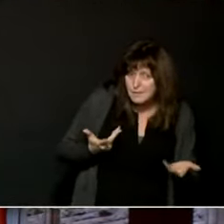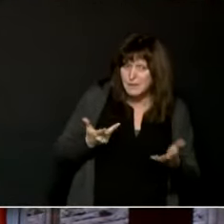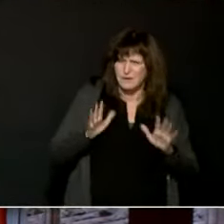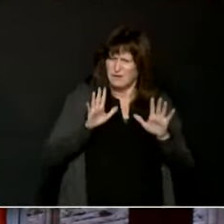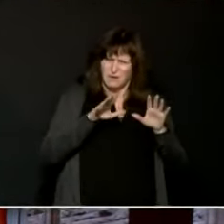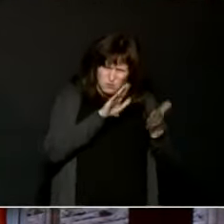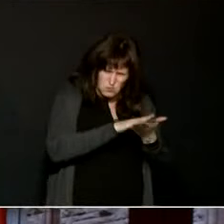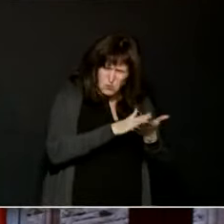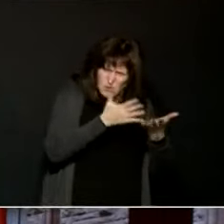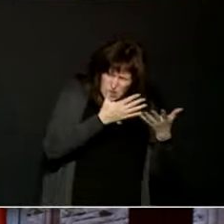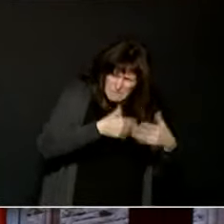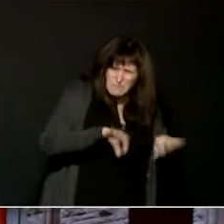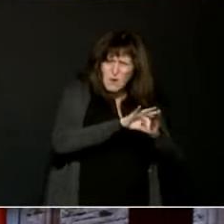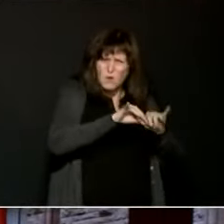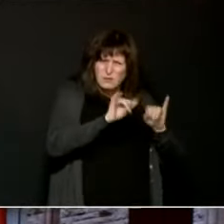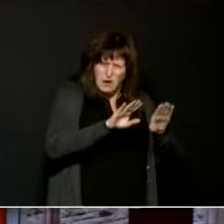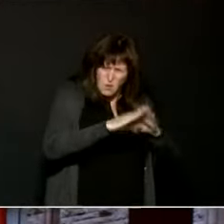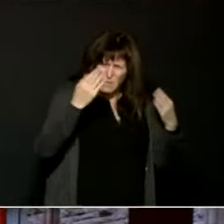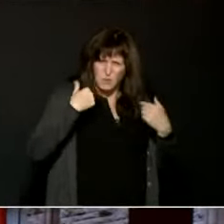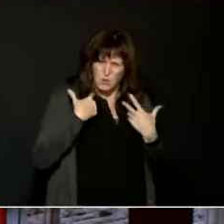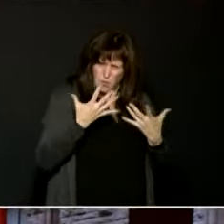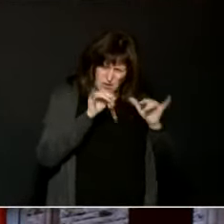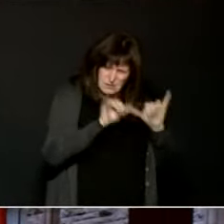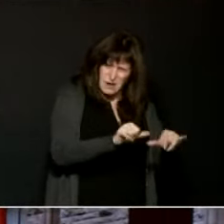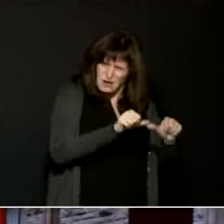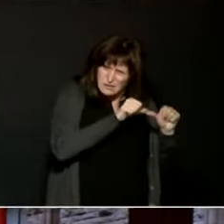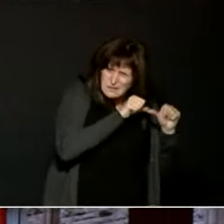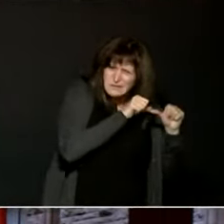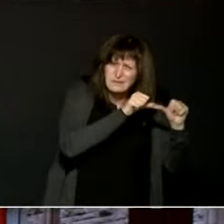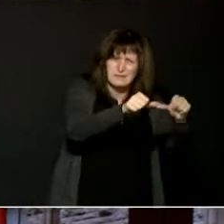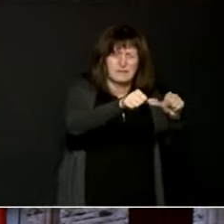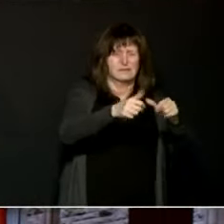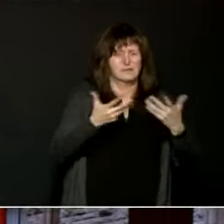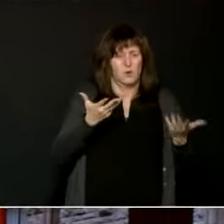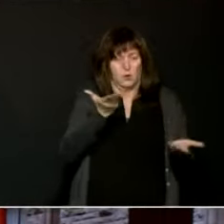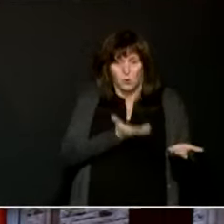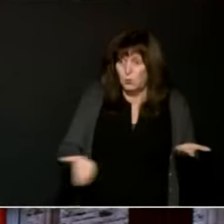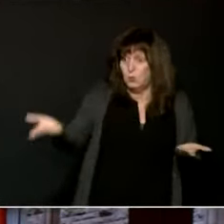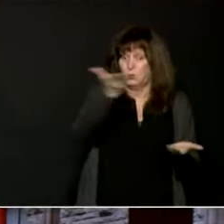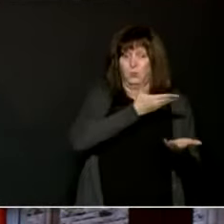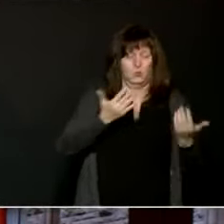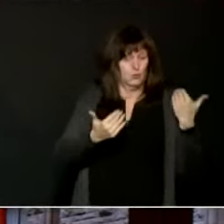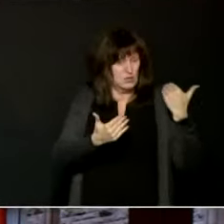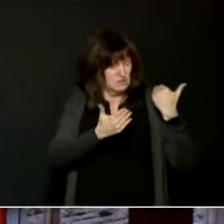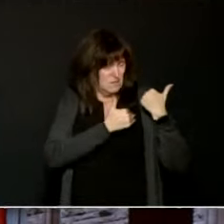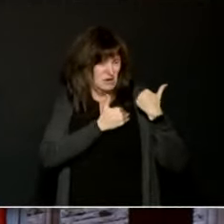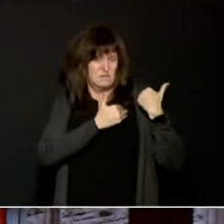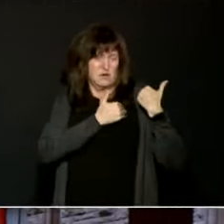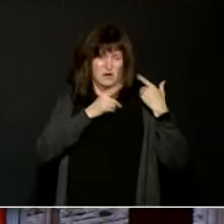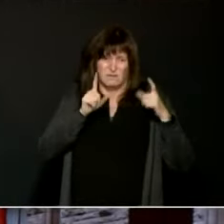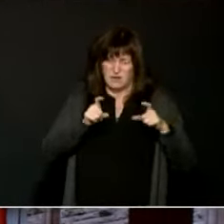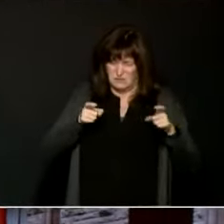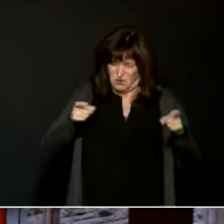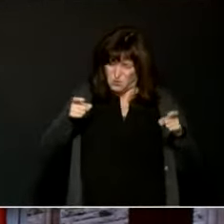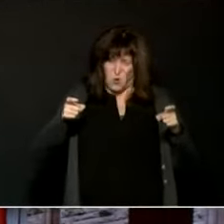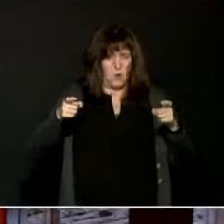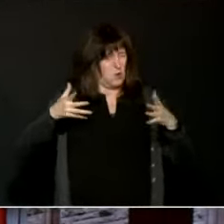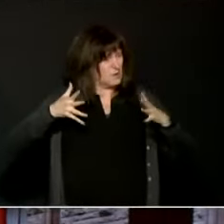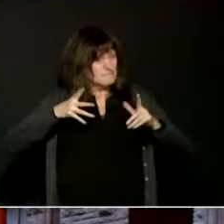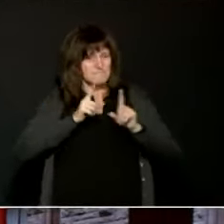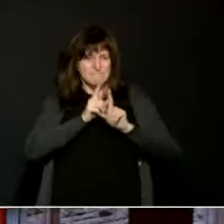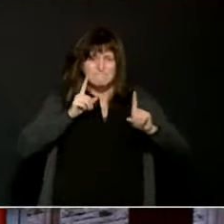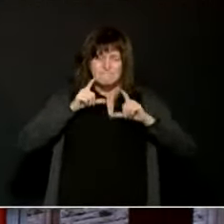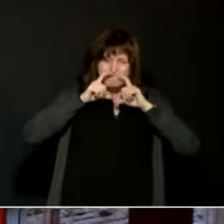be vigilant over the next few weeks to keep those variants of concern under control, because they are controllable. You can bring them down if